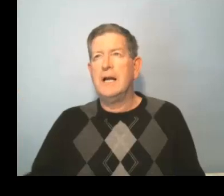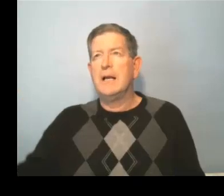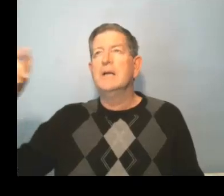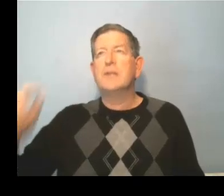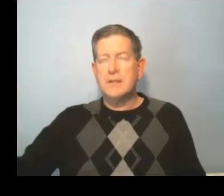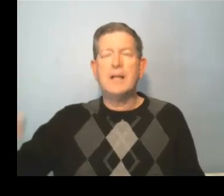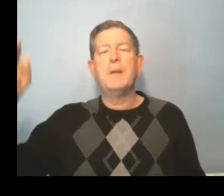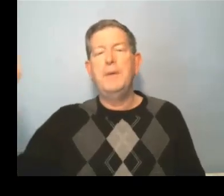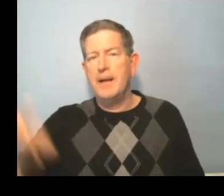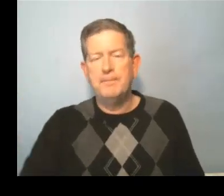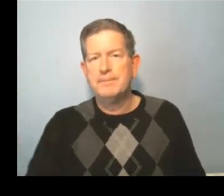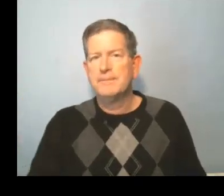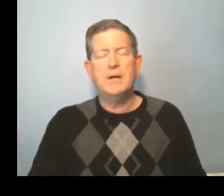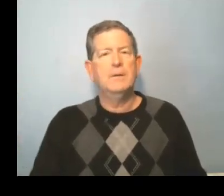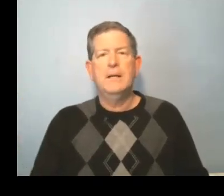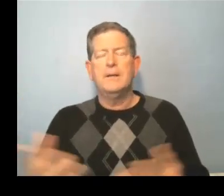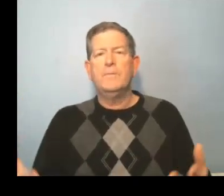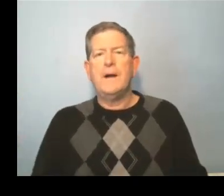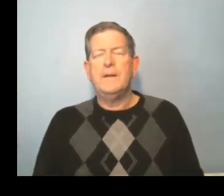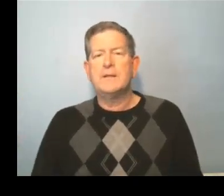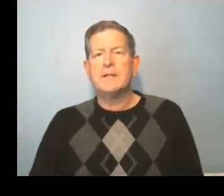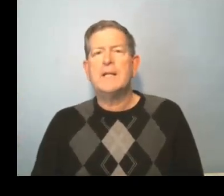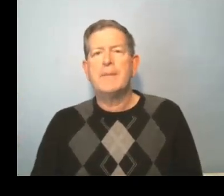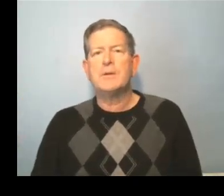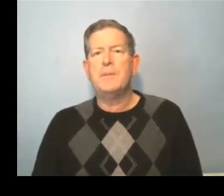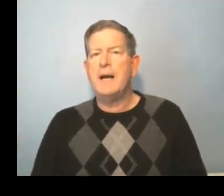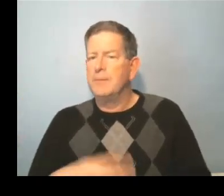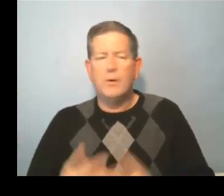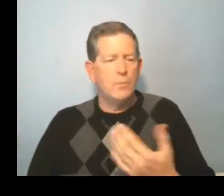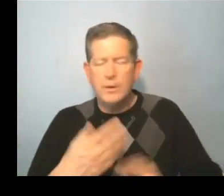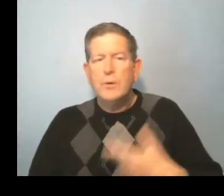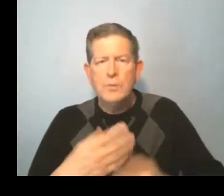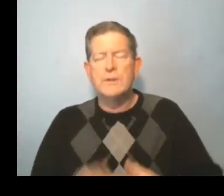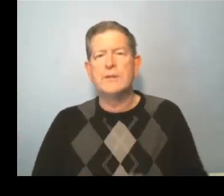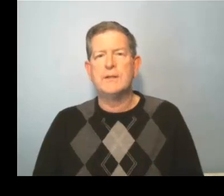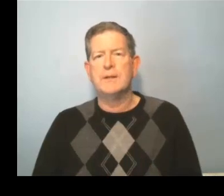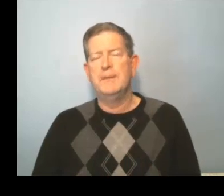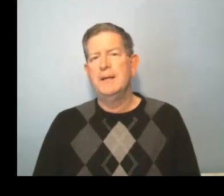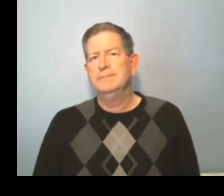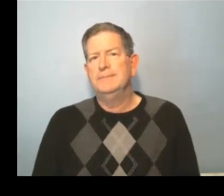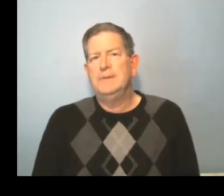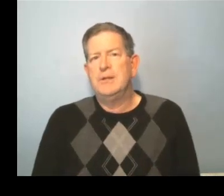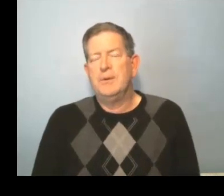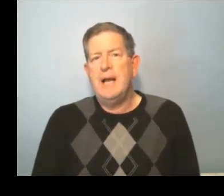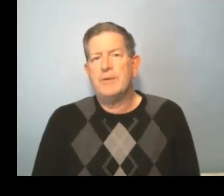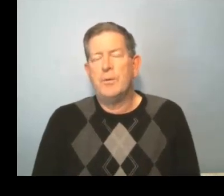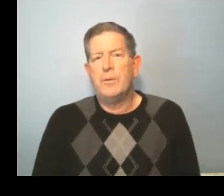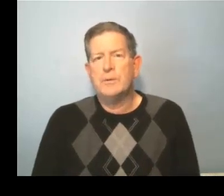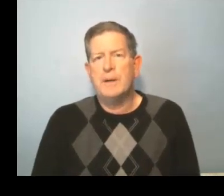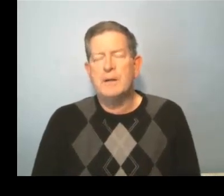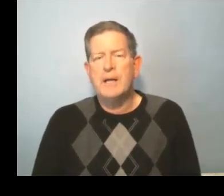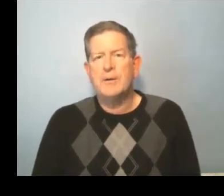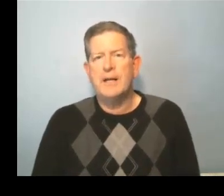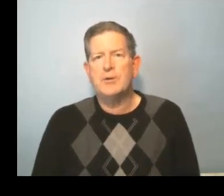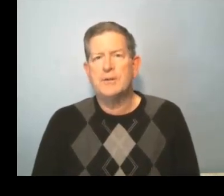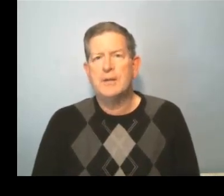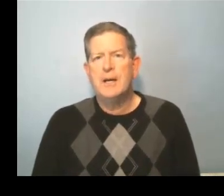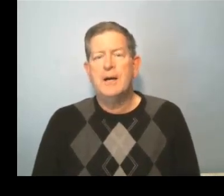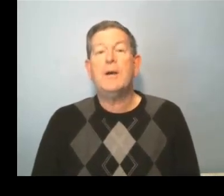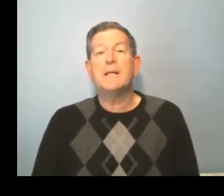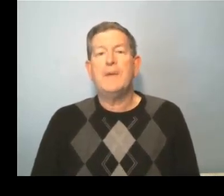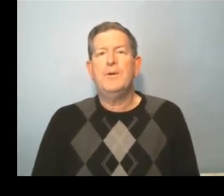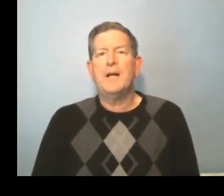6 o'clock p.m. No, you'll find that as time goes by and the more and more you use the system, you don't have to go through those mental